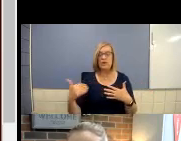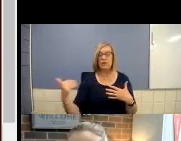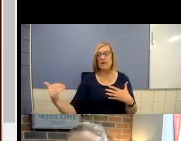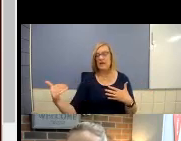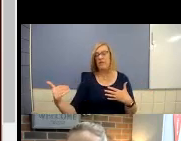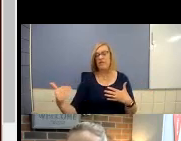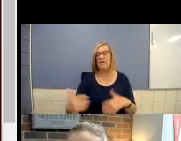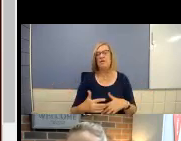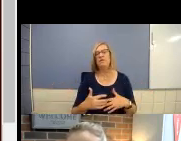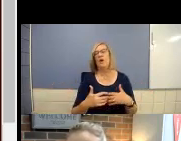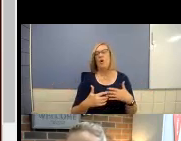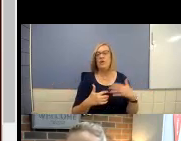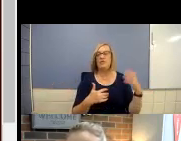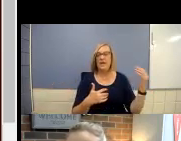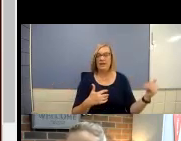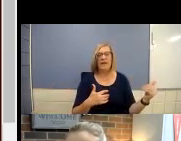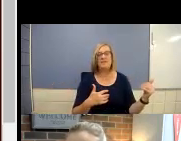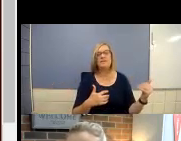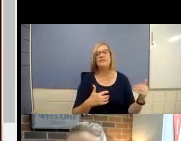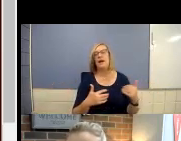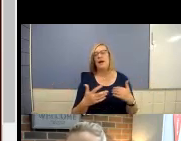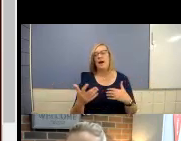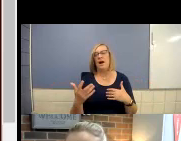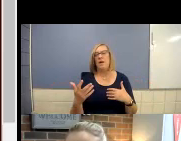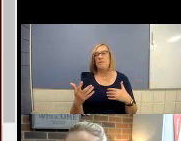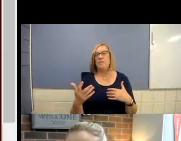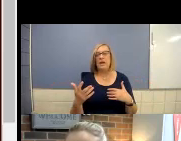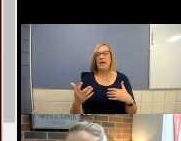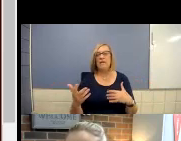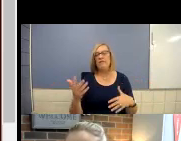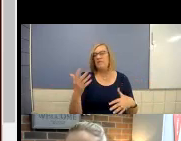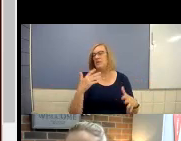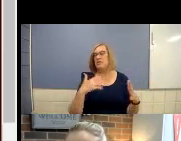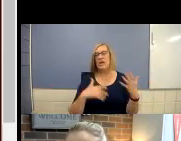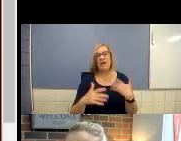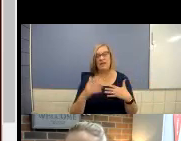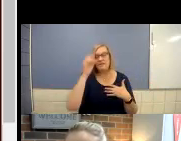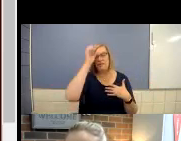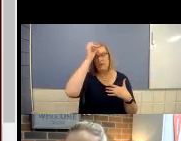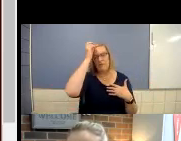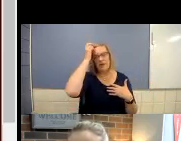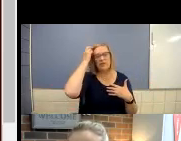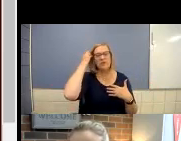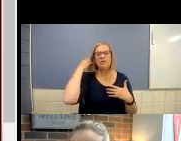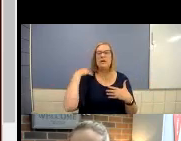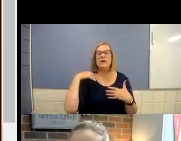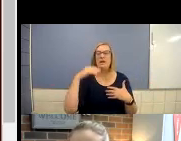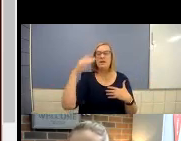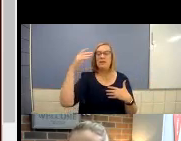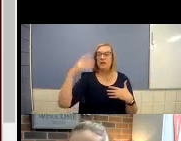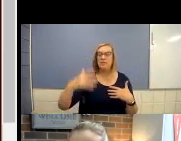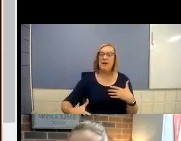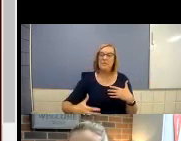have a degree in another field or you've taken classes. If your gen eds from another